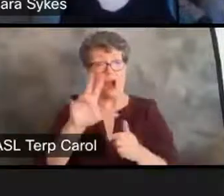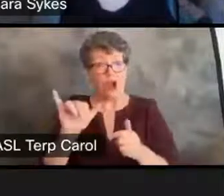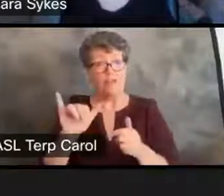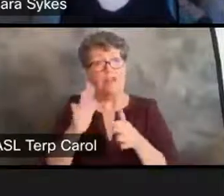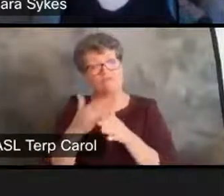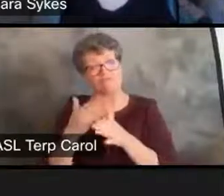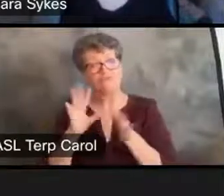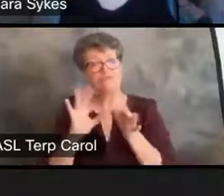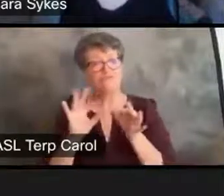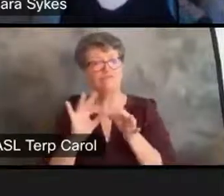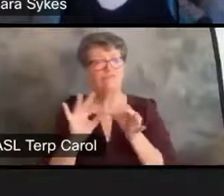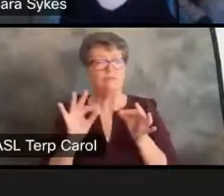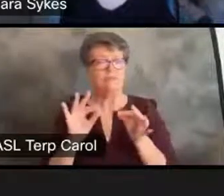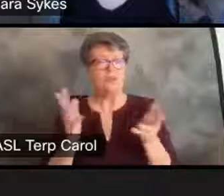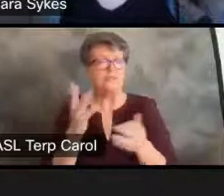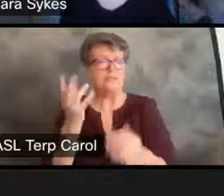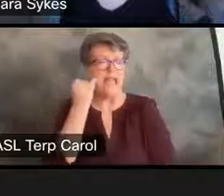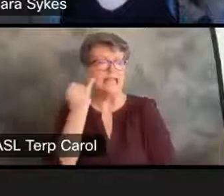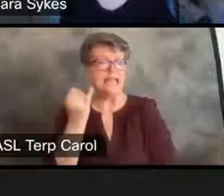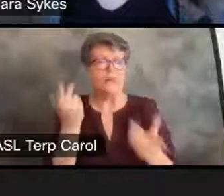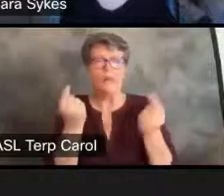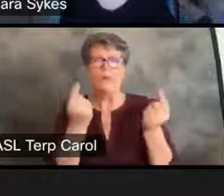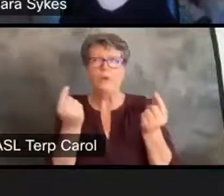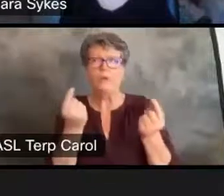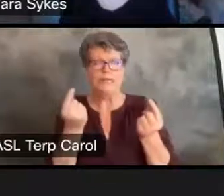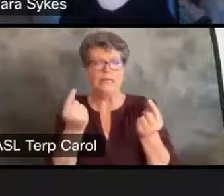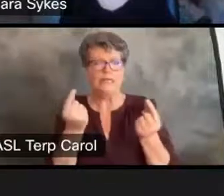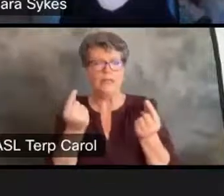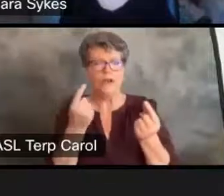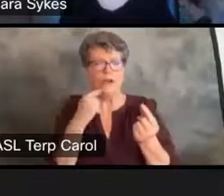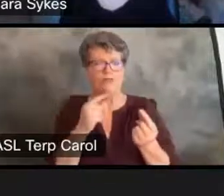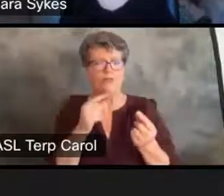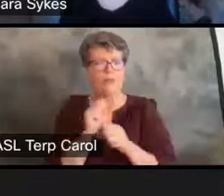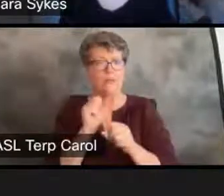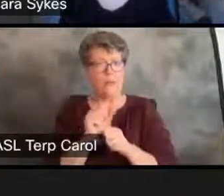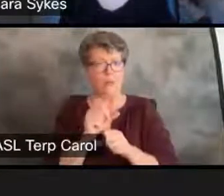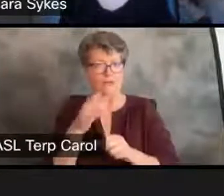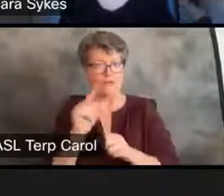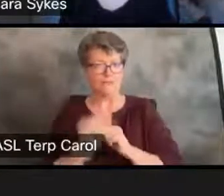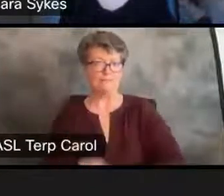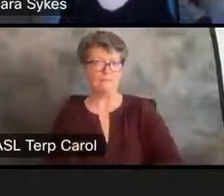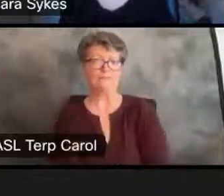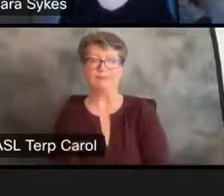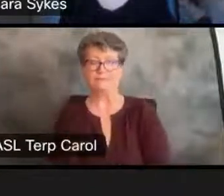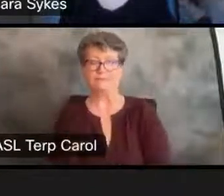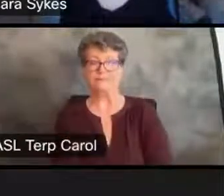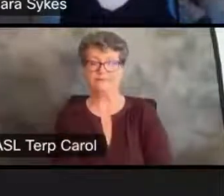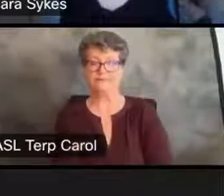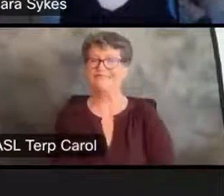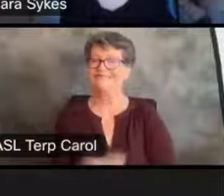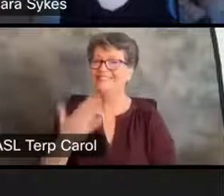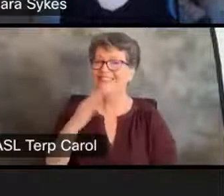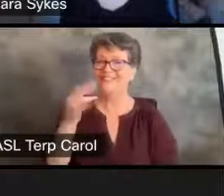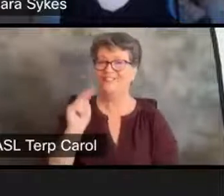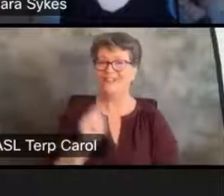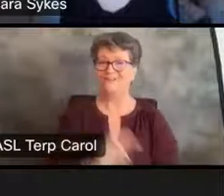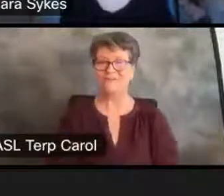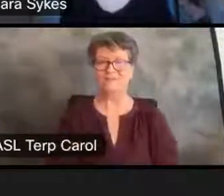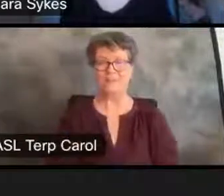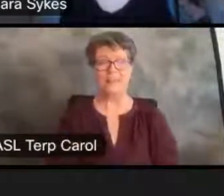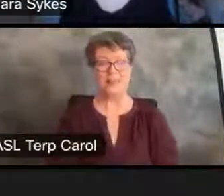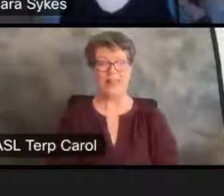additional duties this week because Alta is partnering. Well, I should just say this week, last week, and for the last month, a couple of